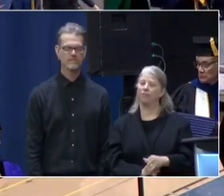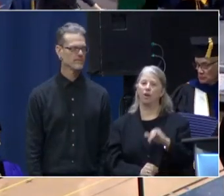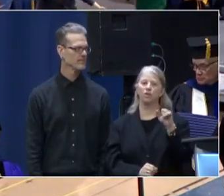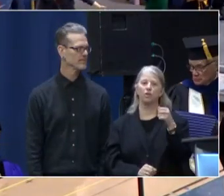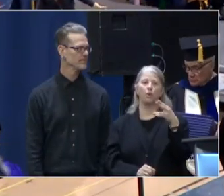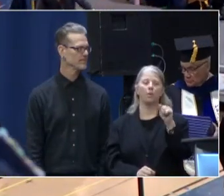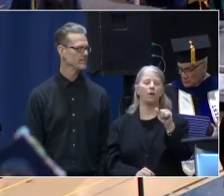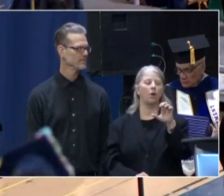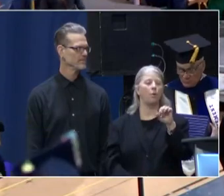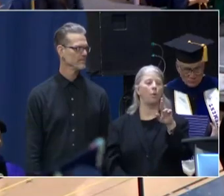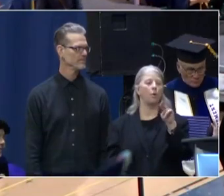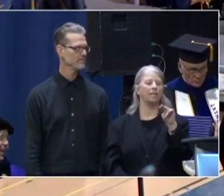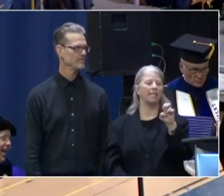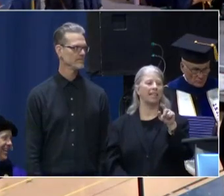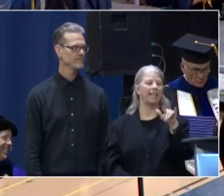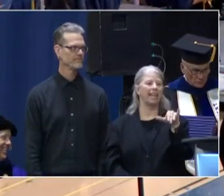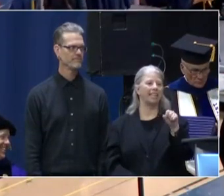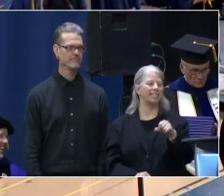Joshua Cornelius.